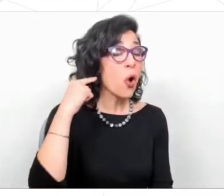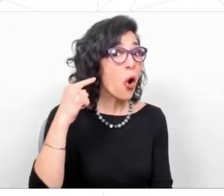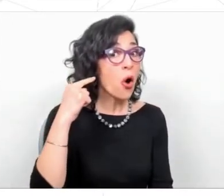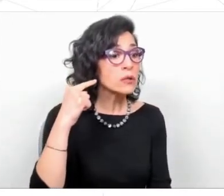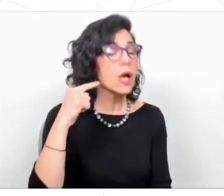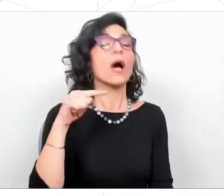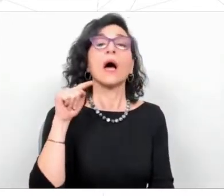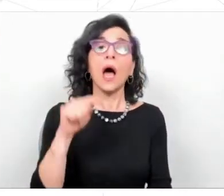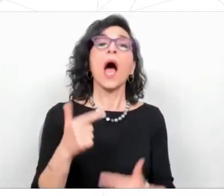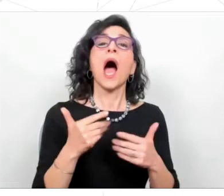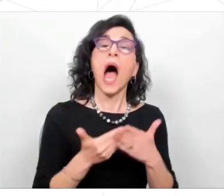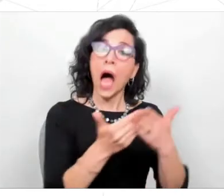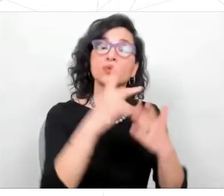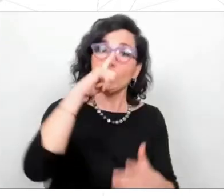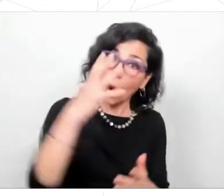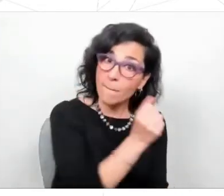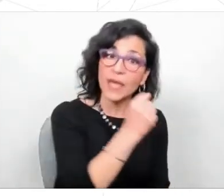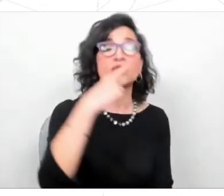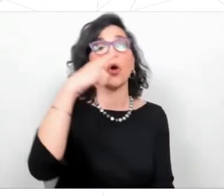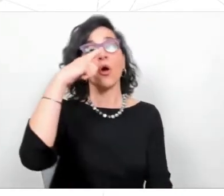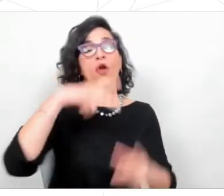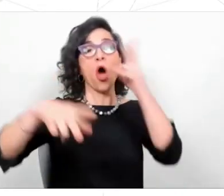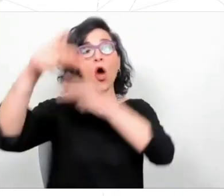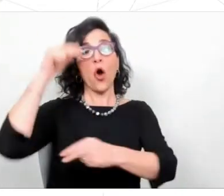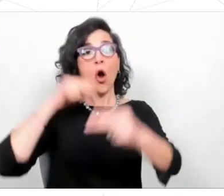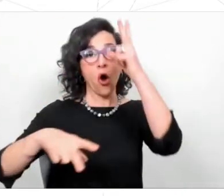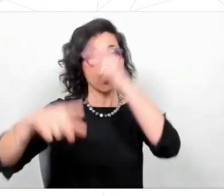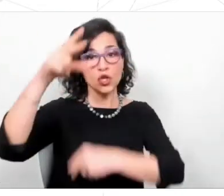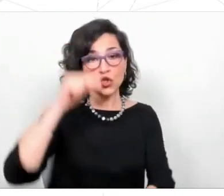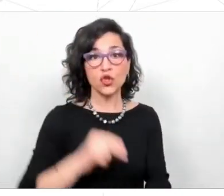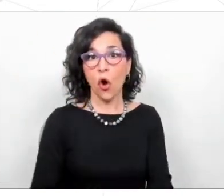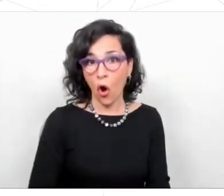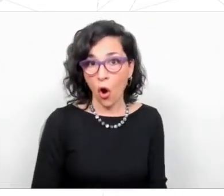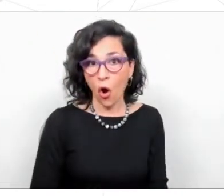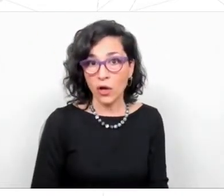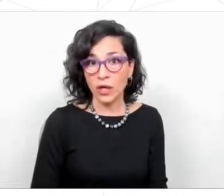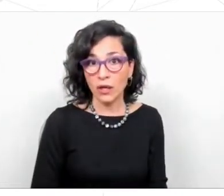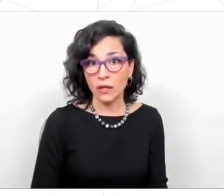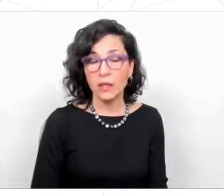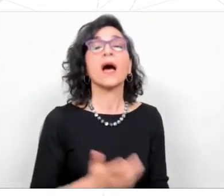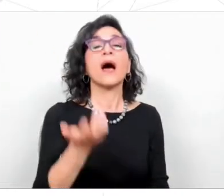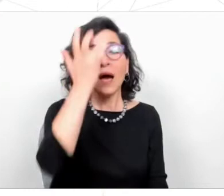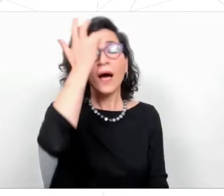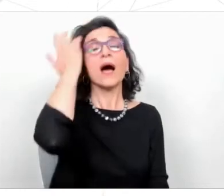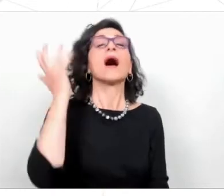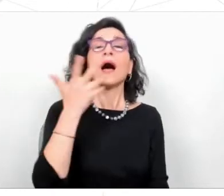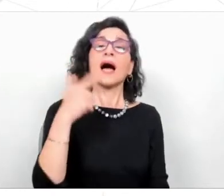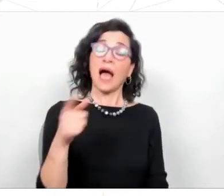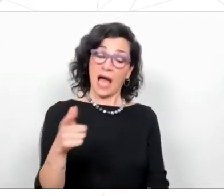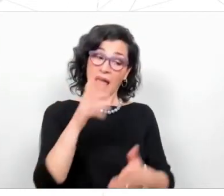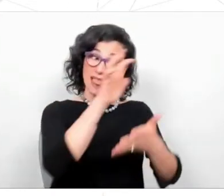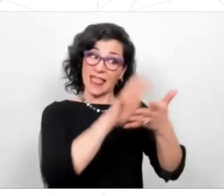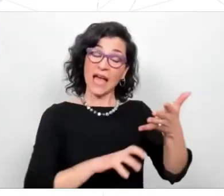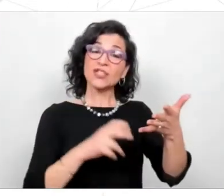with comprehension and cognition. And so for individuals who also retain text better by hearing it, read